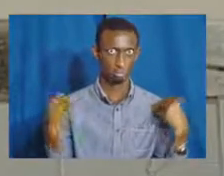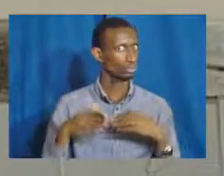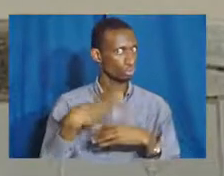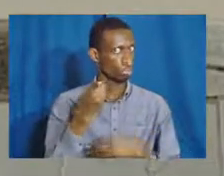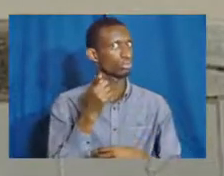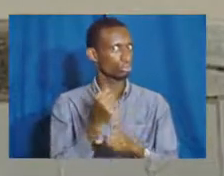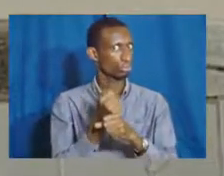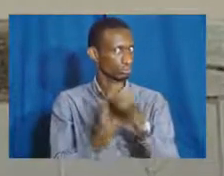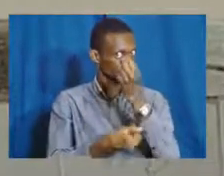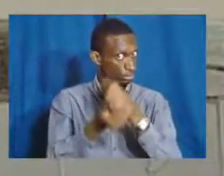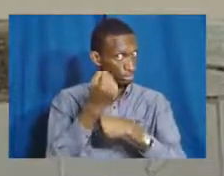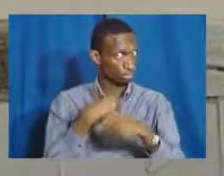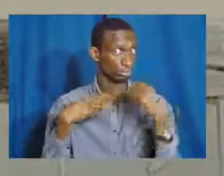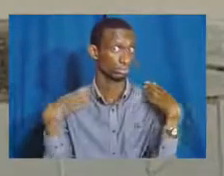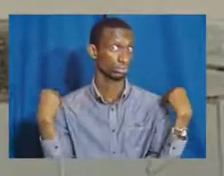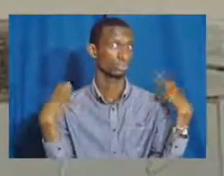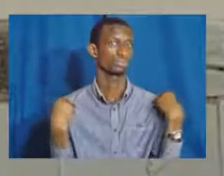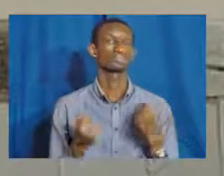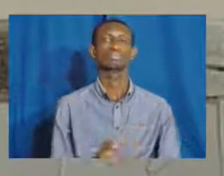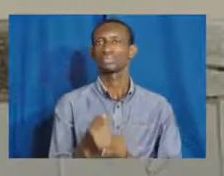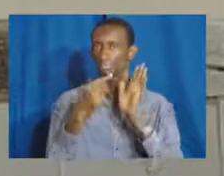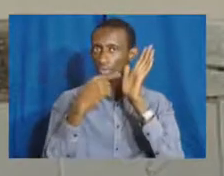activity. Example,